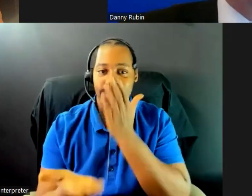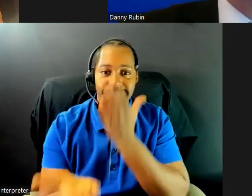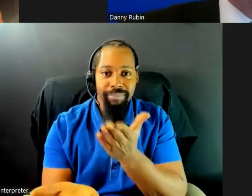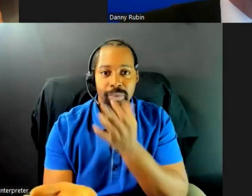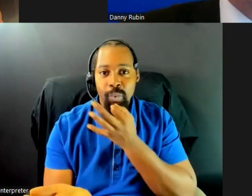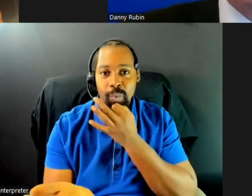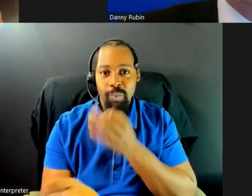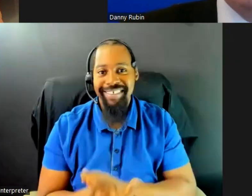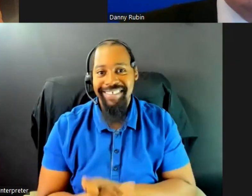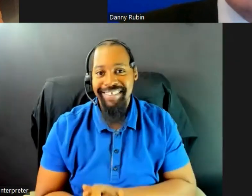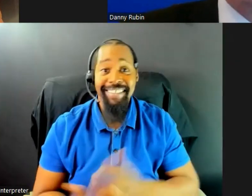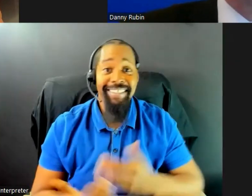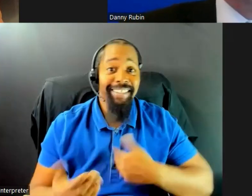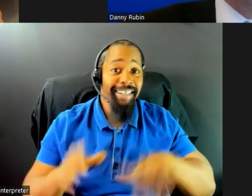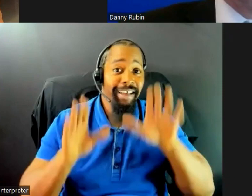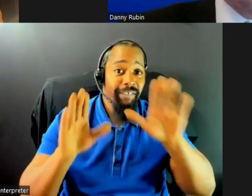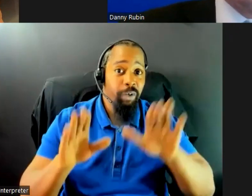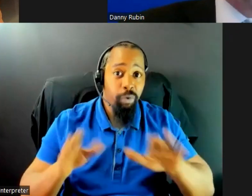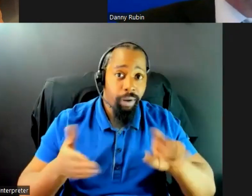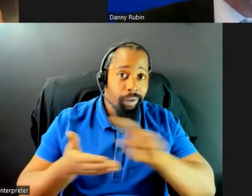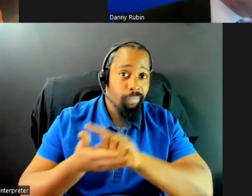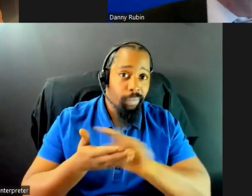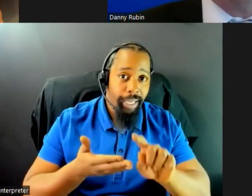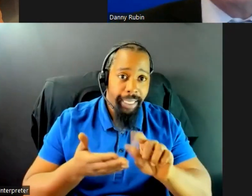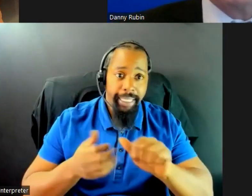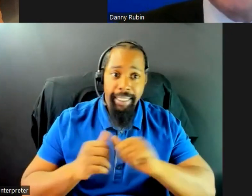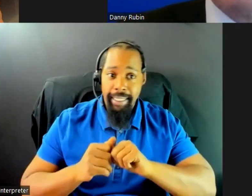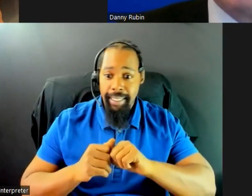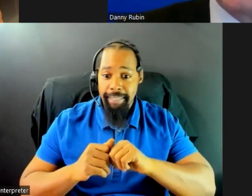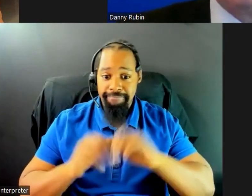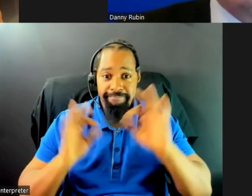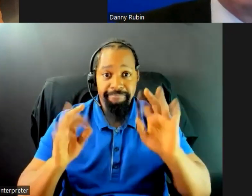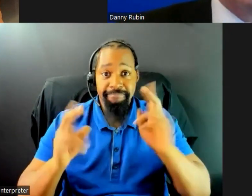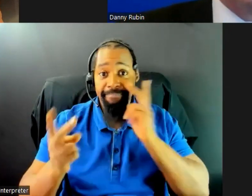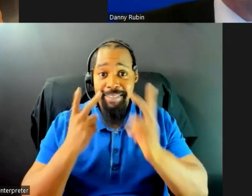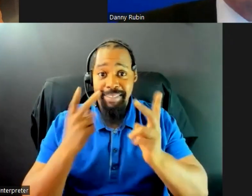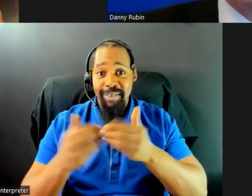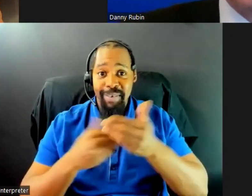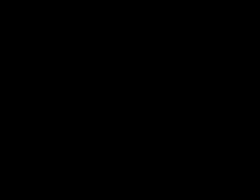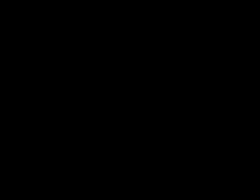a great rest of your school week. And until next time, thanks for being here.